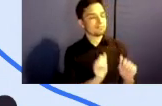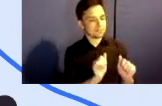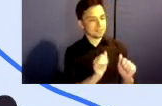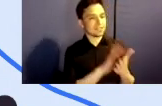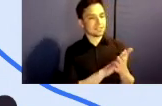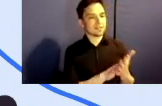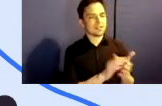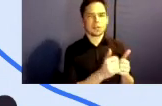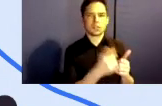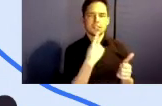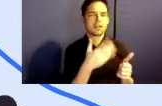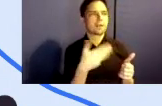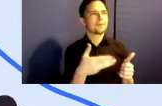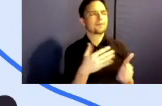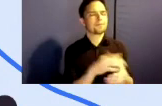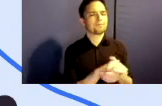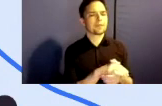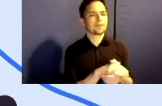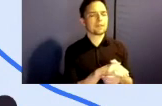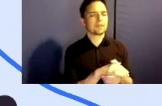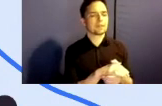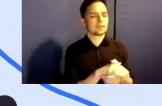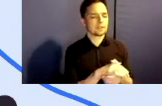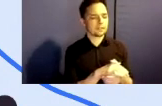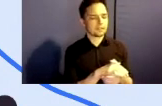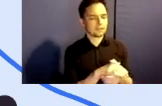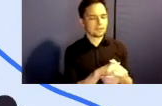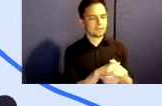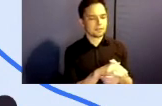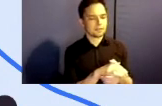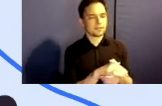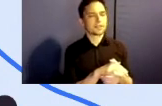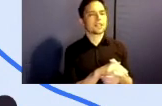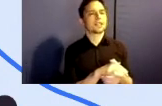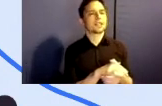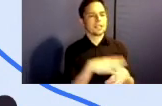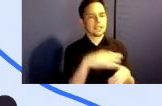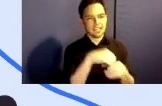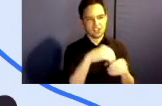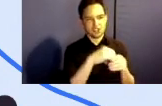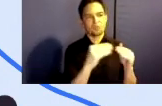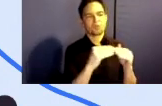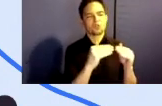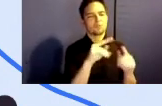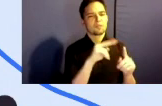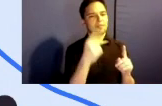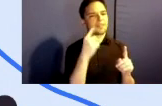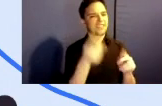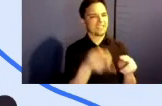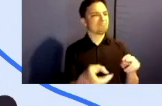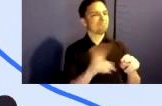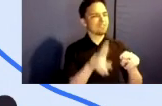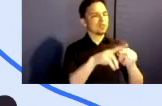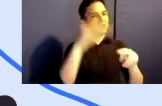says, that I mean, well, from an internal WHO perspective, I think there is an increased